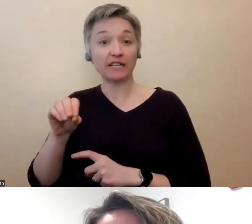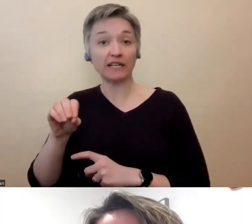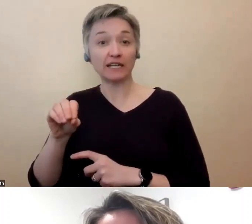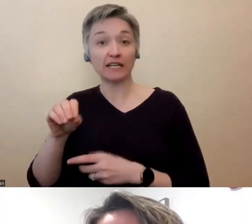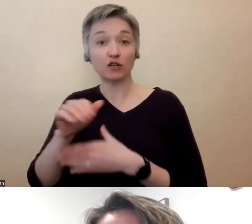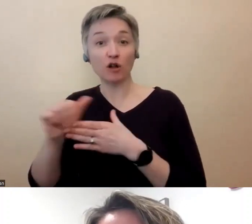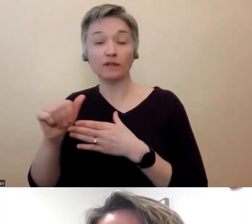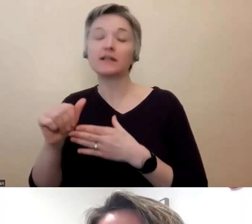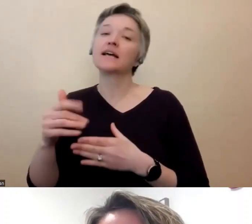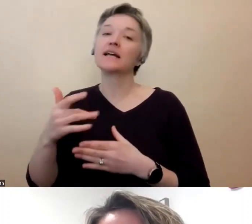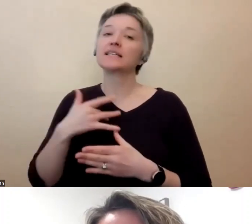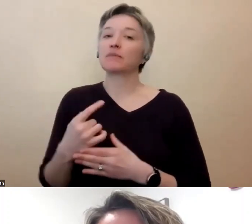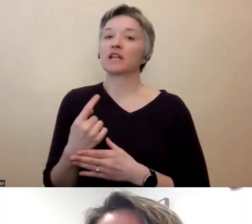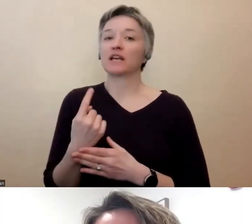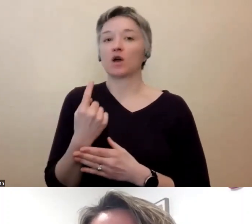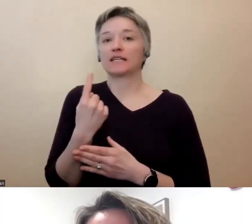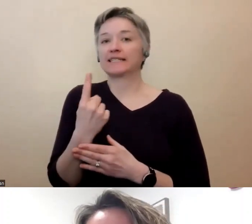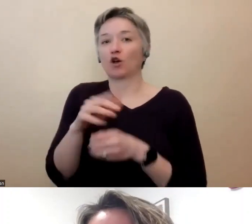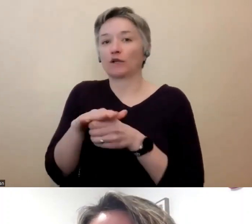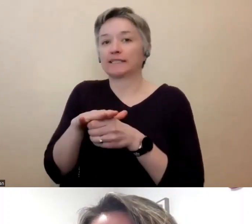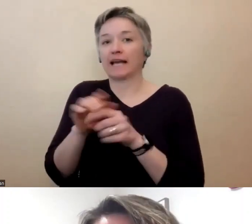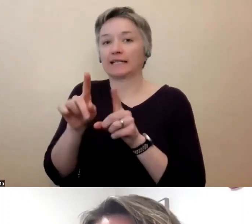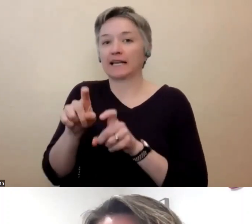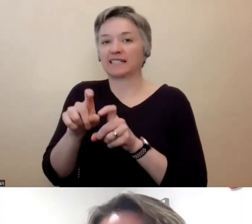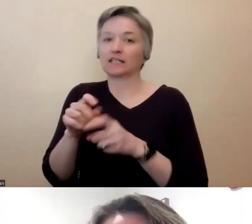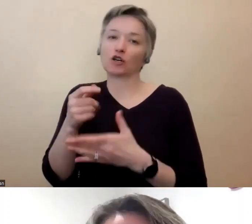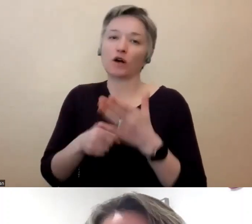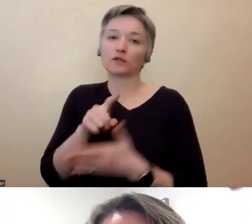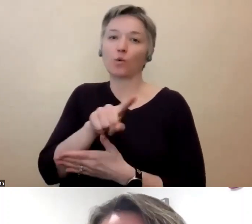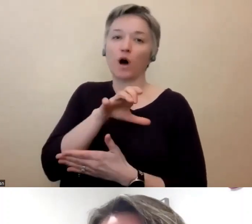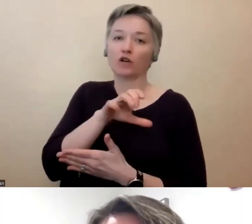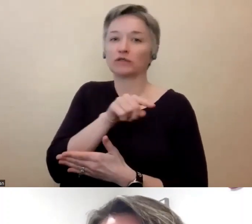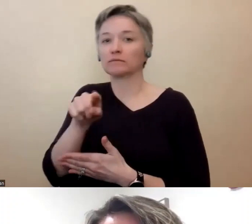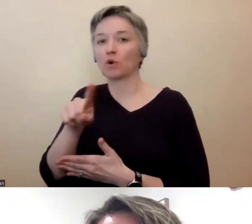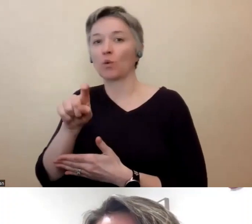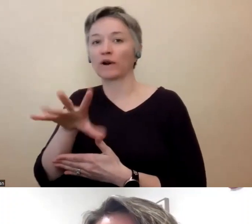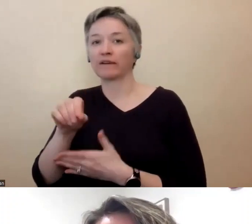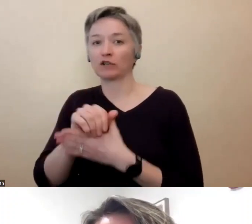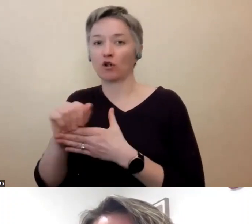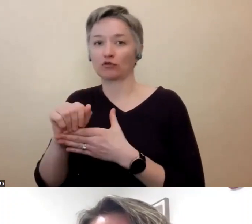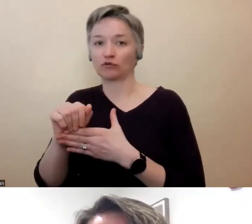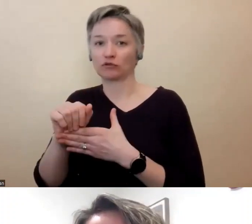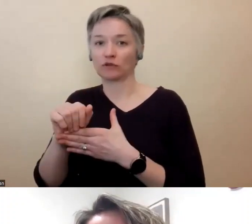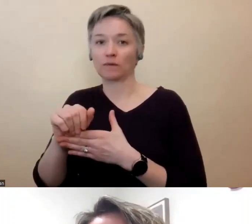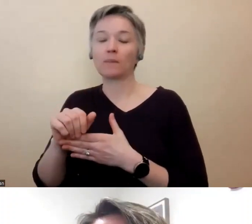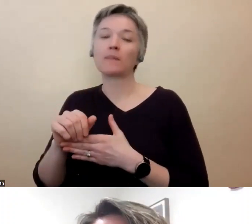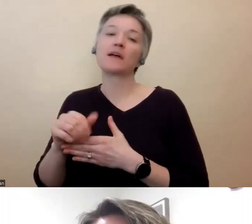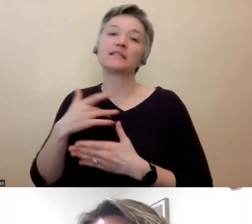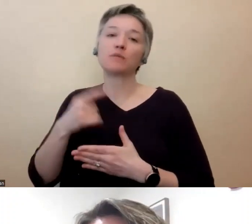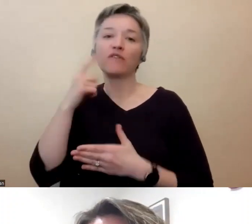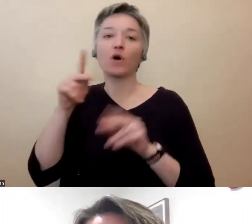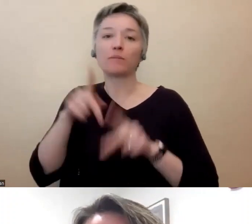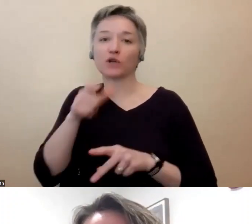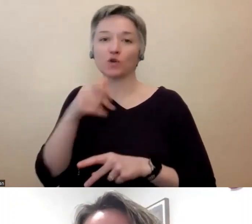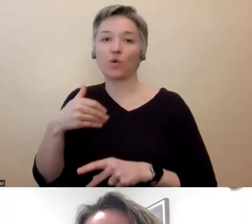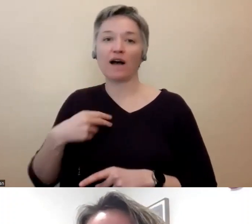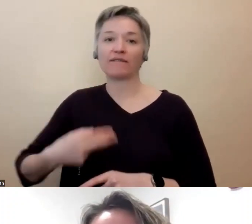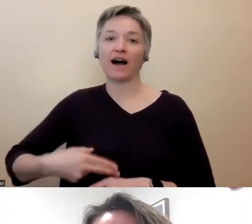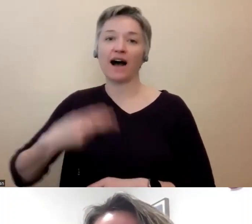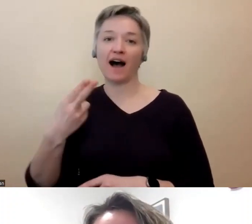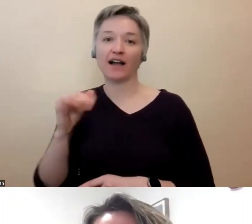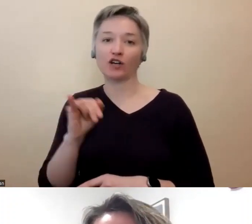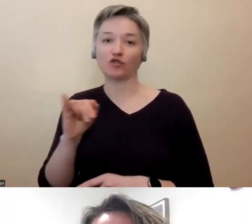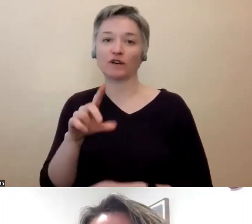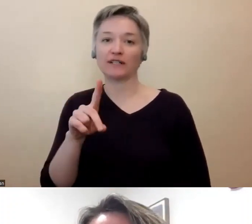$150 for single site testing. And that would be for someone who had like a high deductible. And typically a lot of these genetic